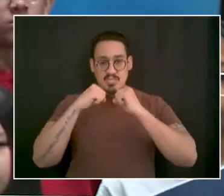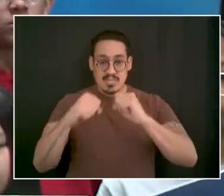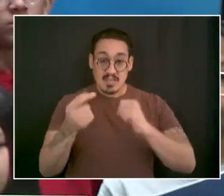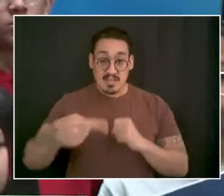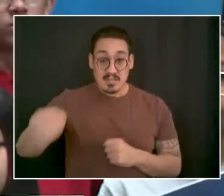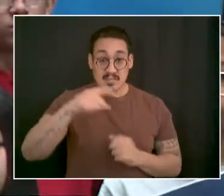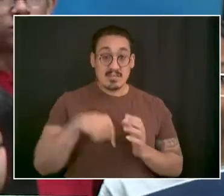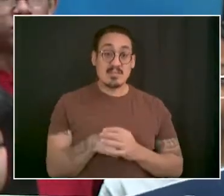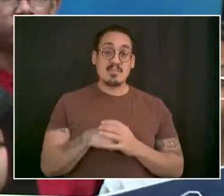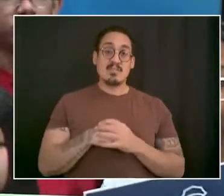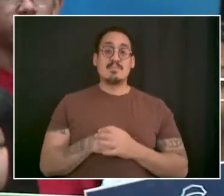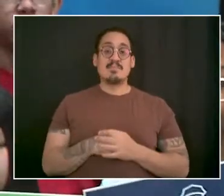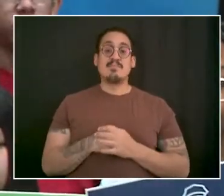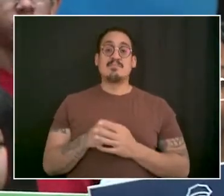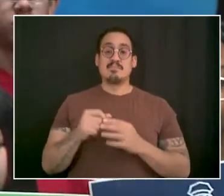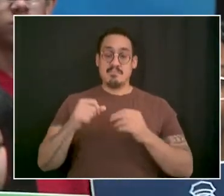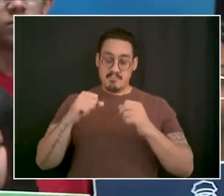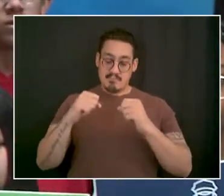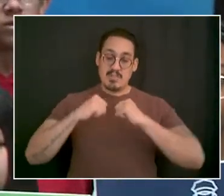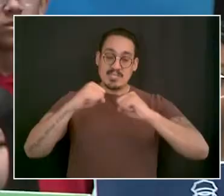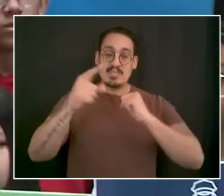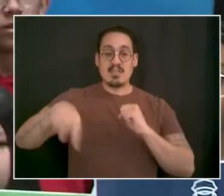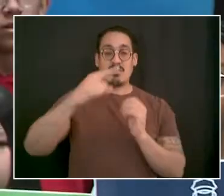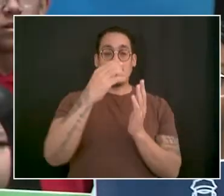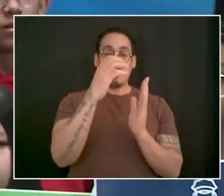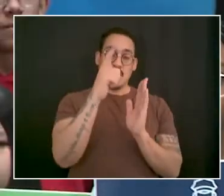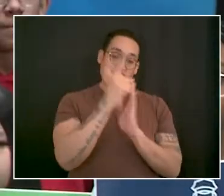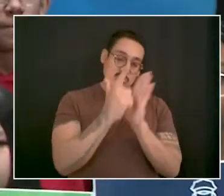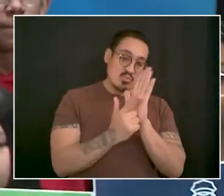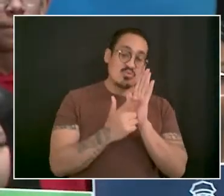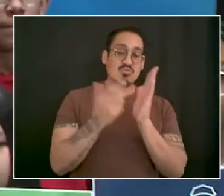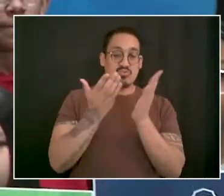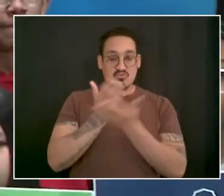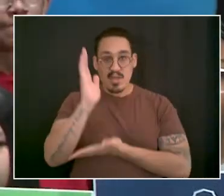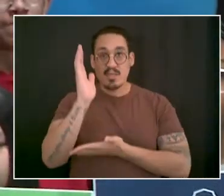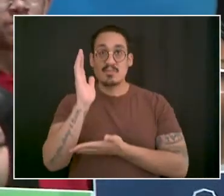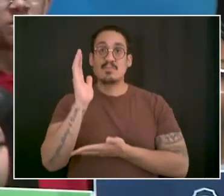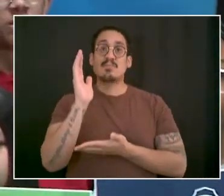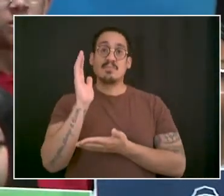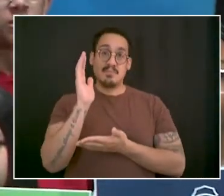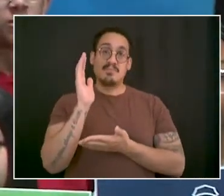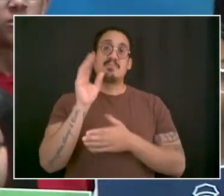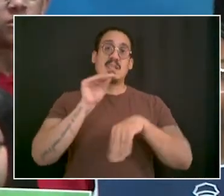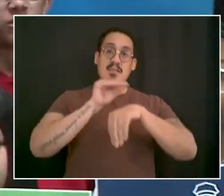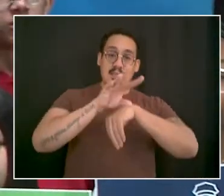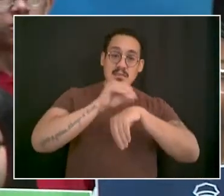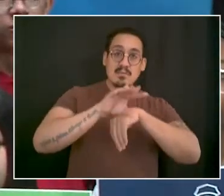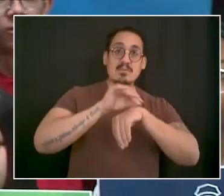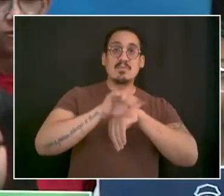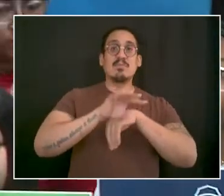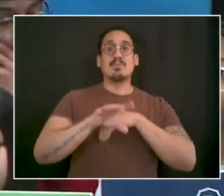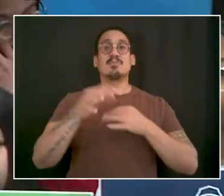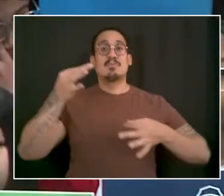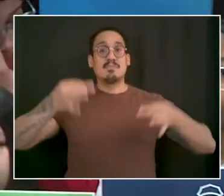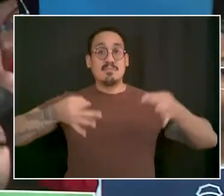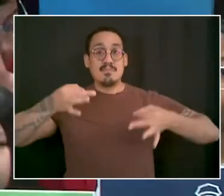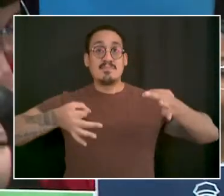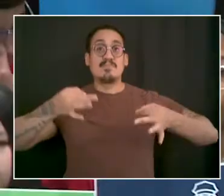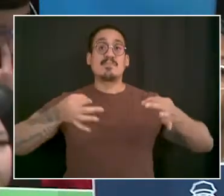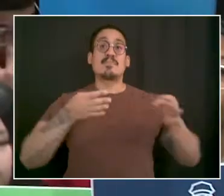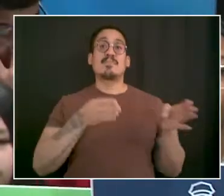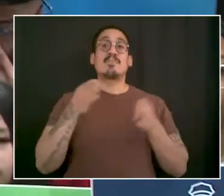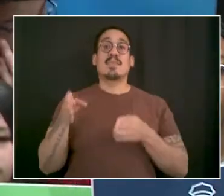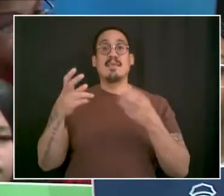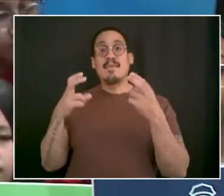It protects their constitutional right to counsel in criminal cases. We're also funding alternatives to